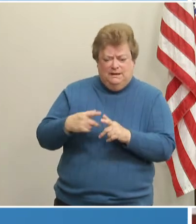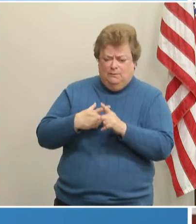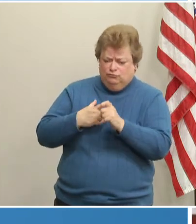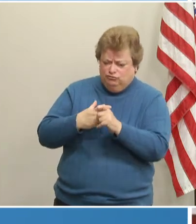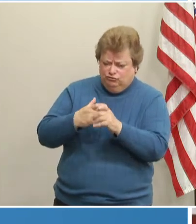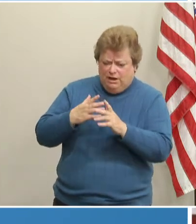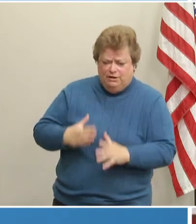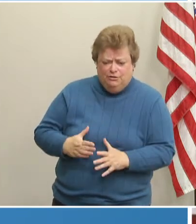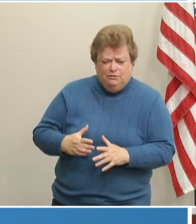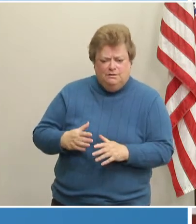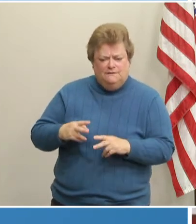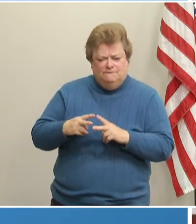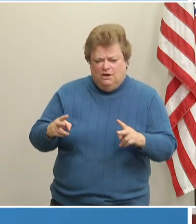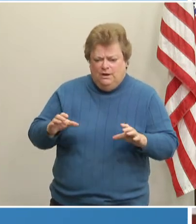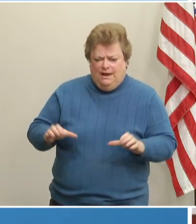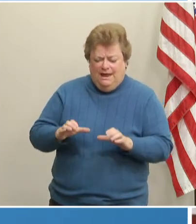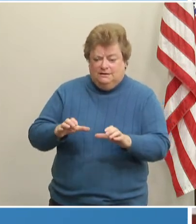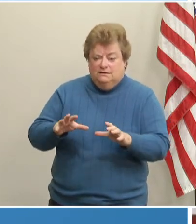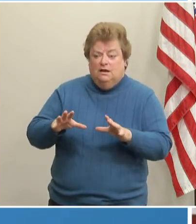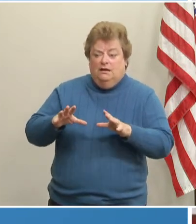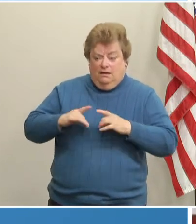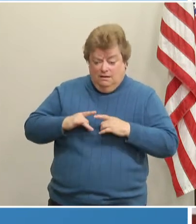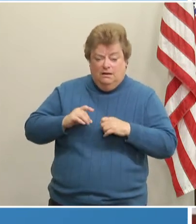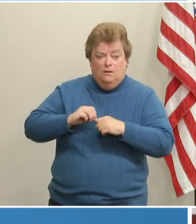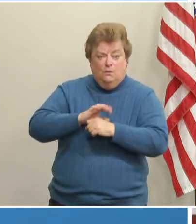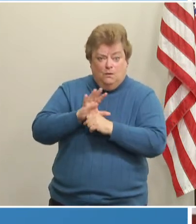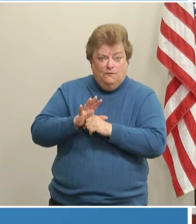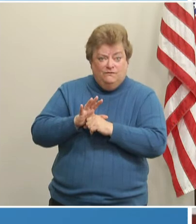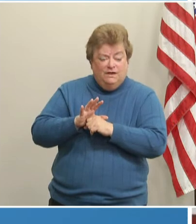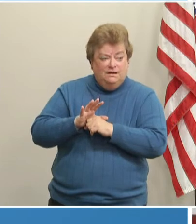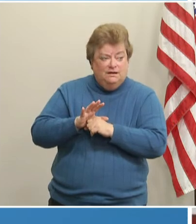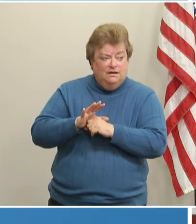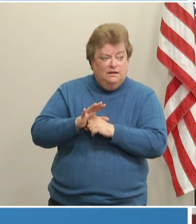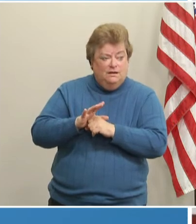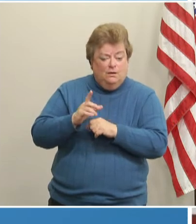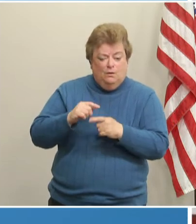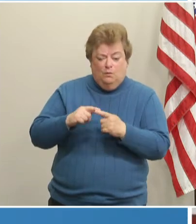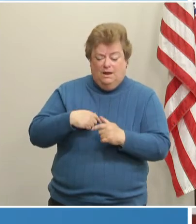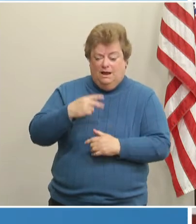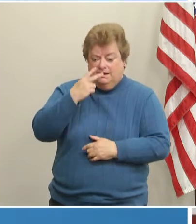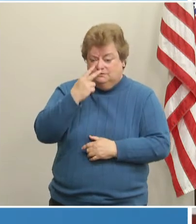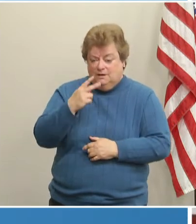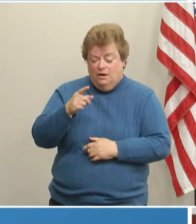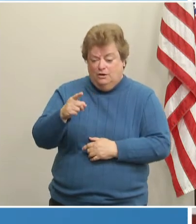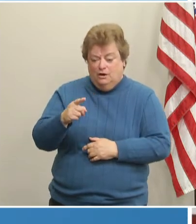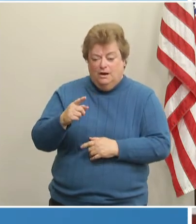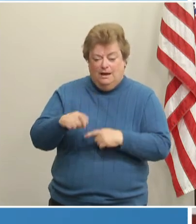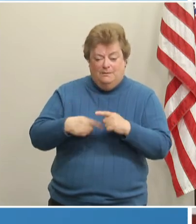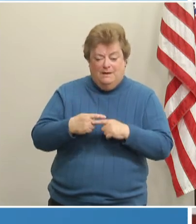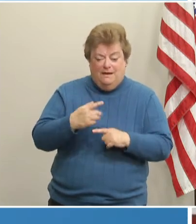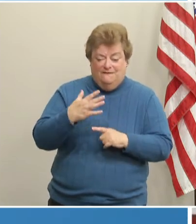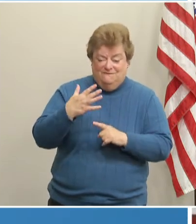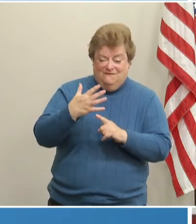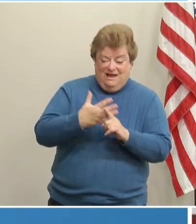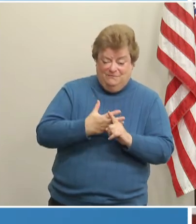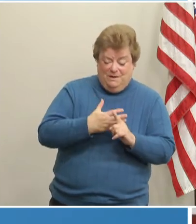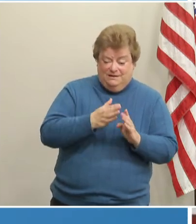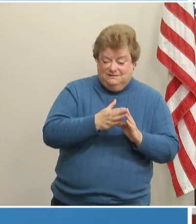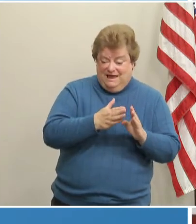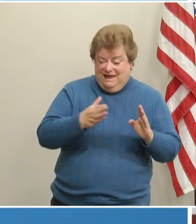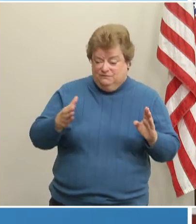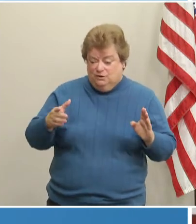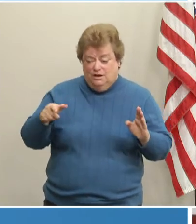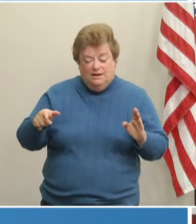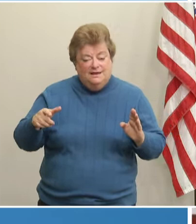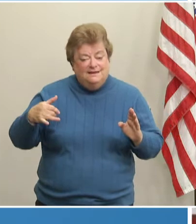and contracted it. And so this was, when I saw her, it was about 5 months after her original illness, and still not able